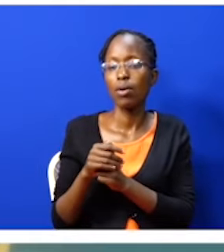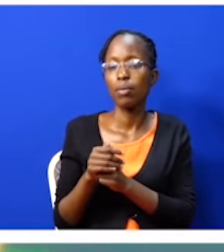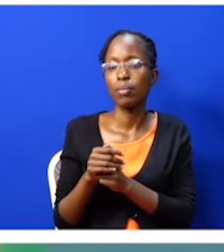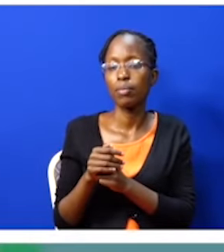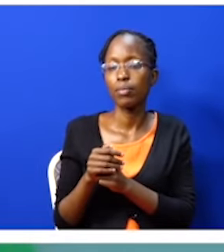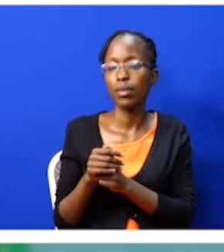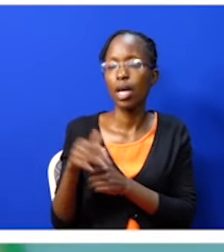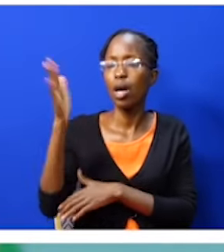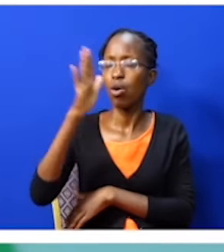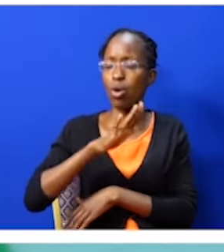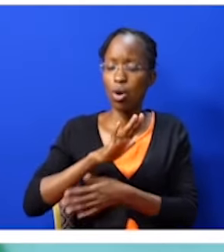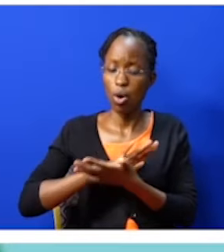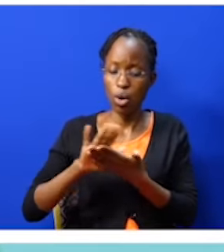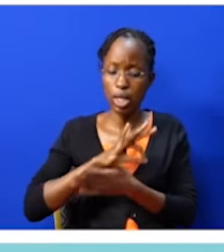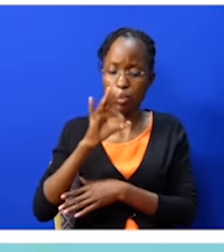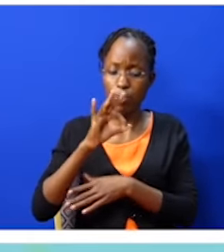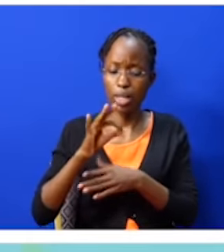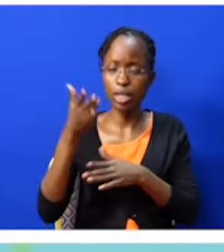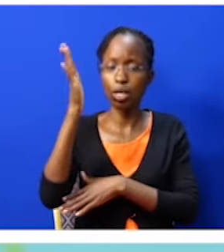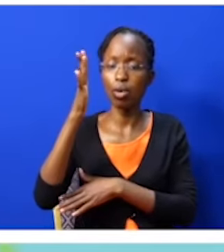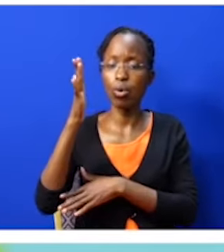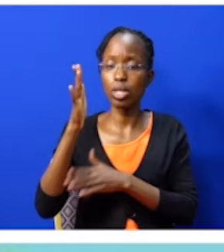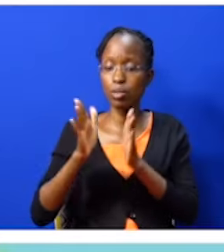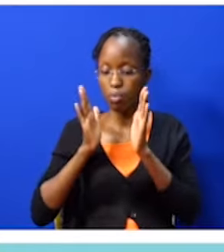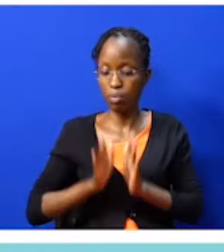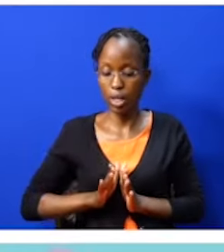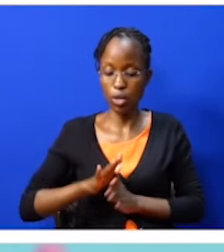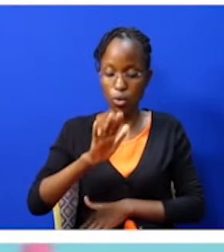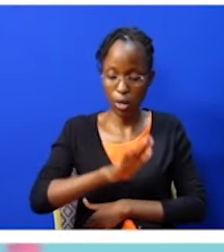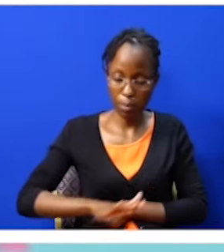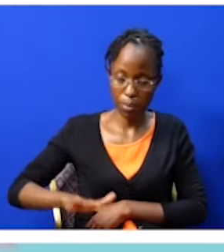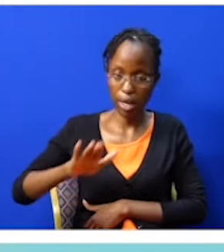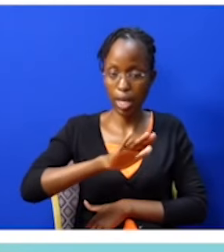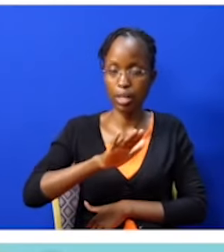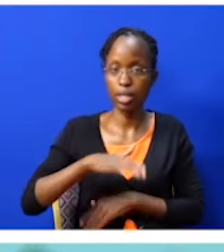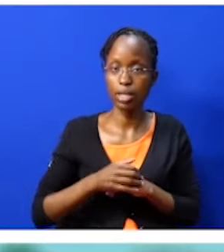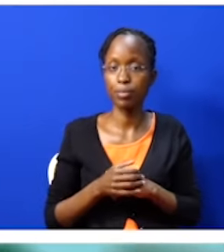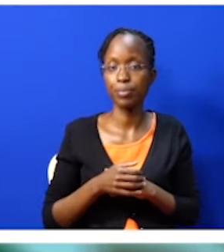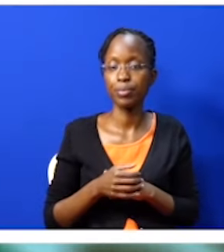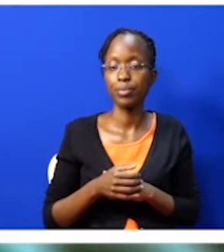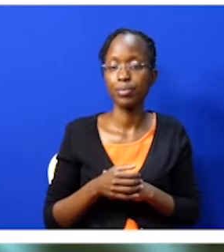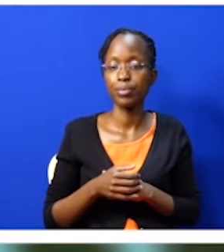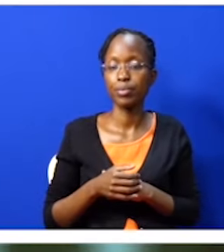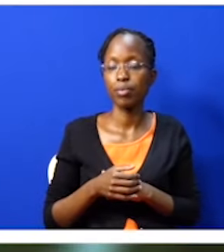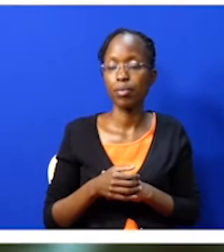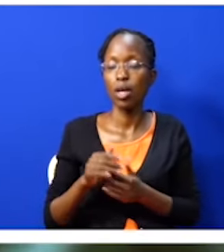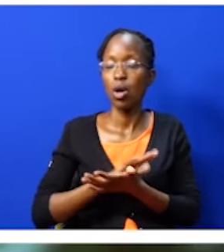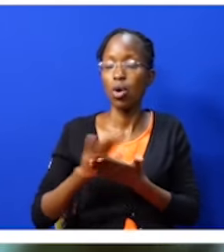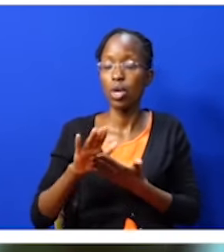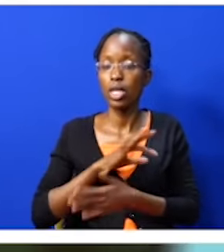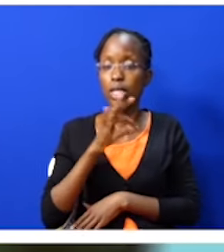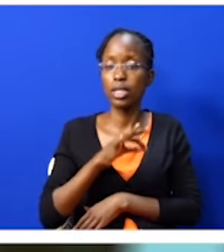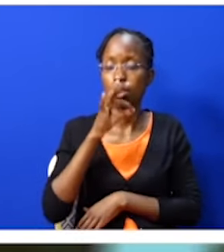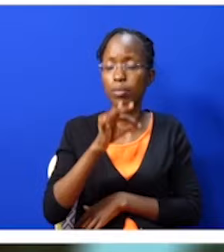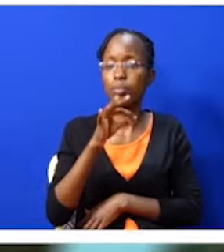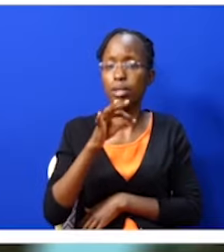personal presence. The Hebrew word is ruach. Ruach. Yeah, you gotta clear your throat at the end. So what is it? Well, ruach can refer